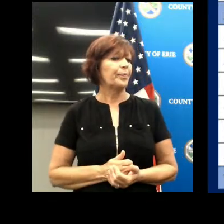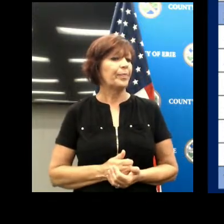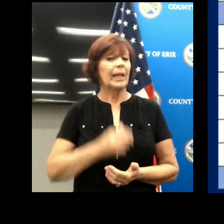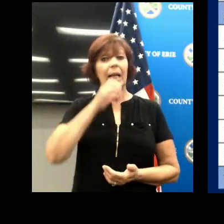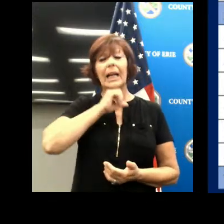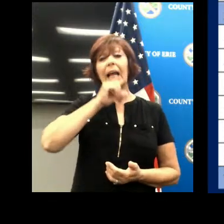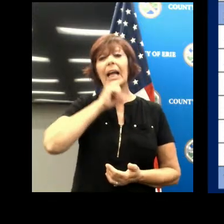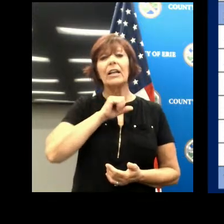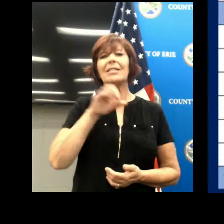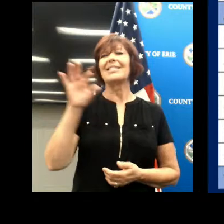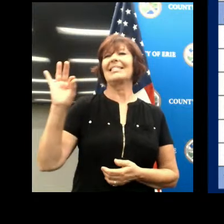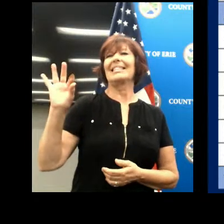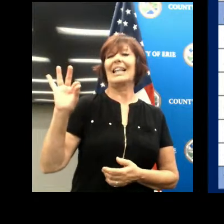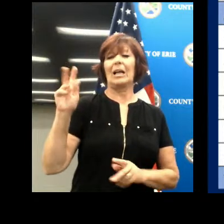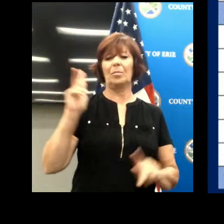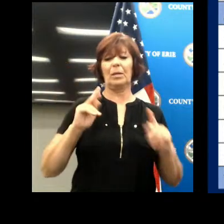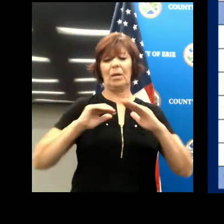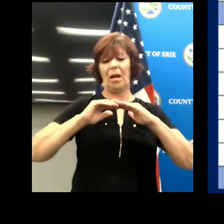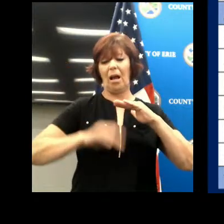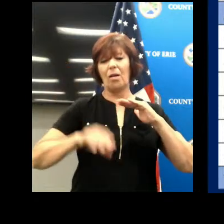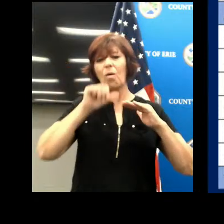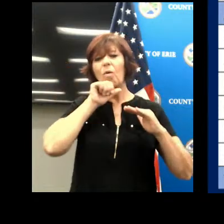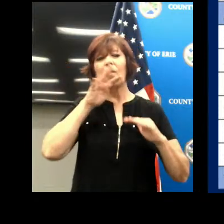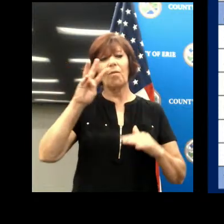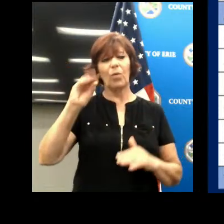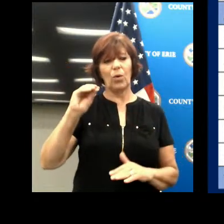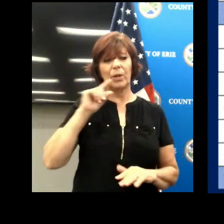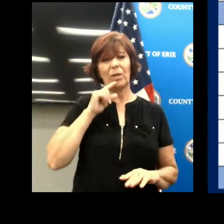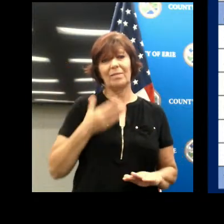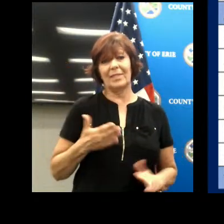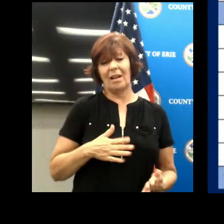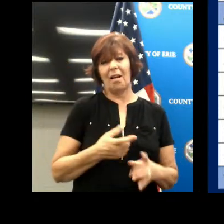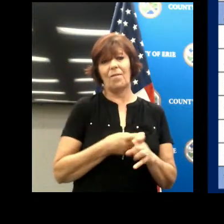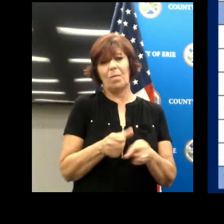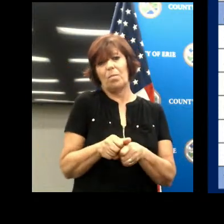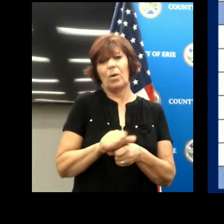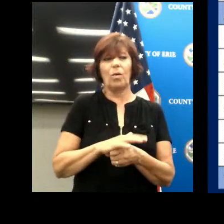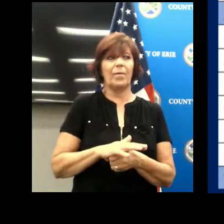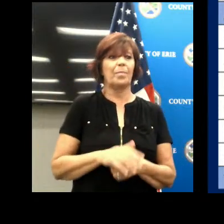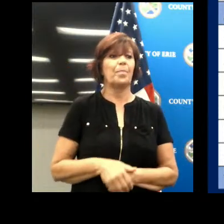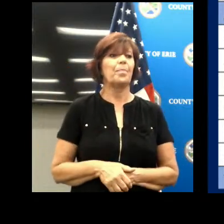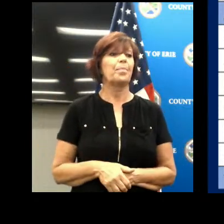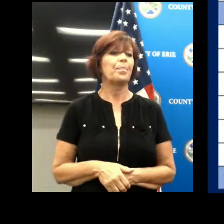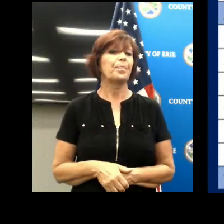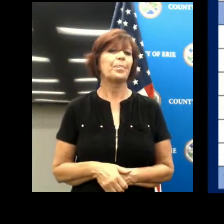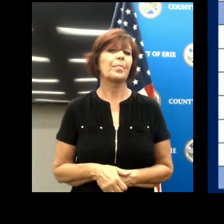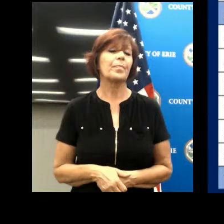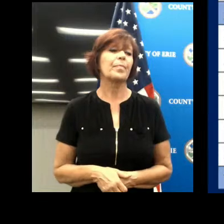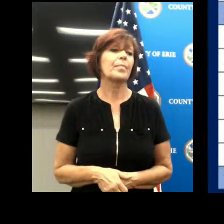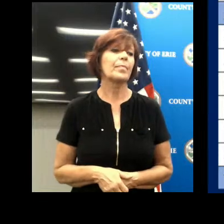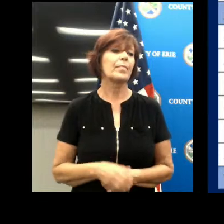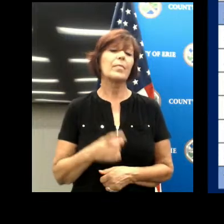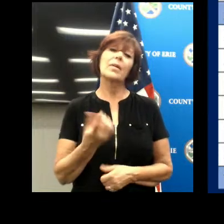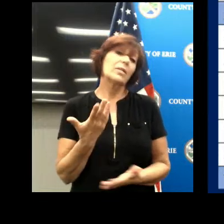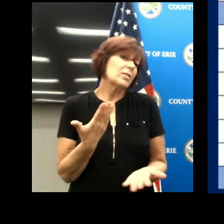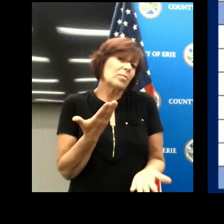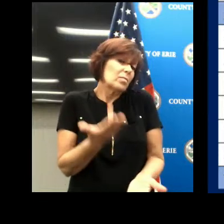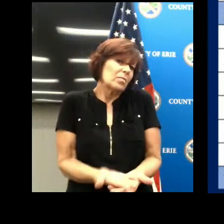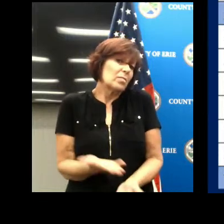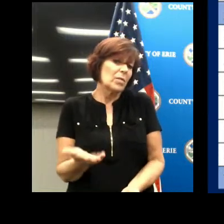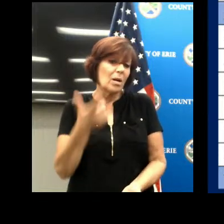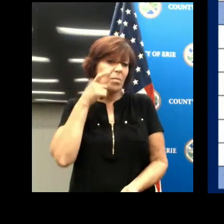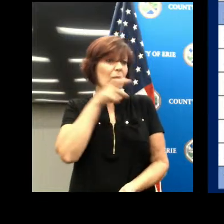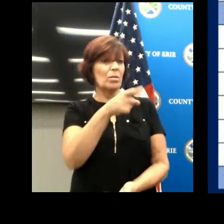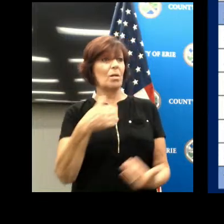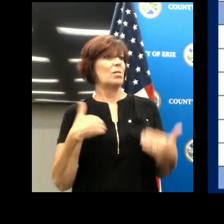there have been 9 individuals under the age of 40 who've perished as a result of COVID-19 since the beginning of the outbreak. And it just goes to show that just because